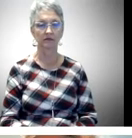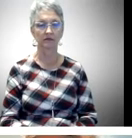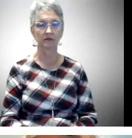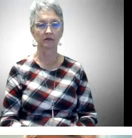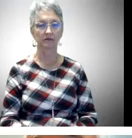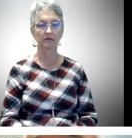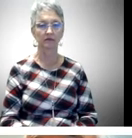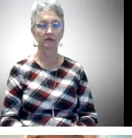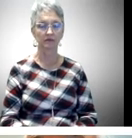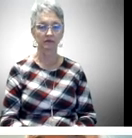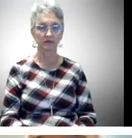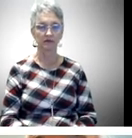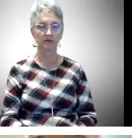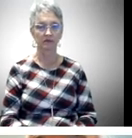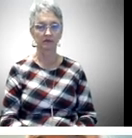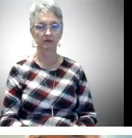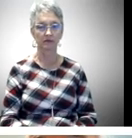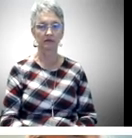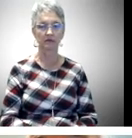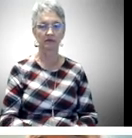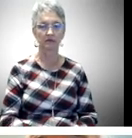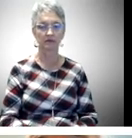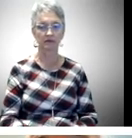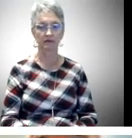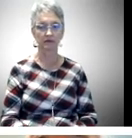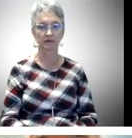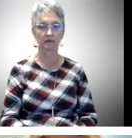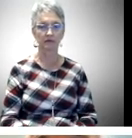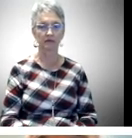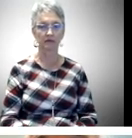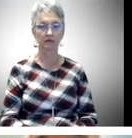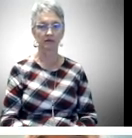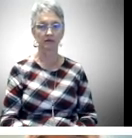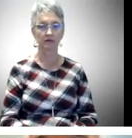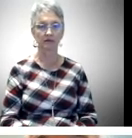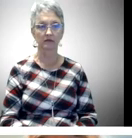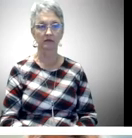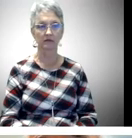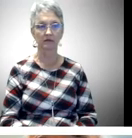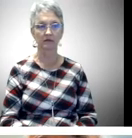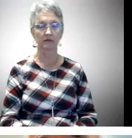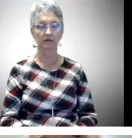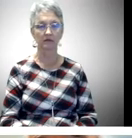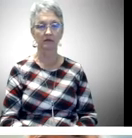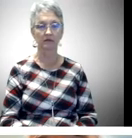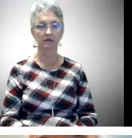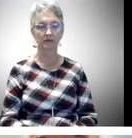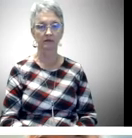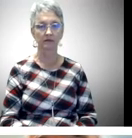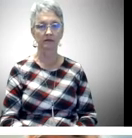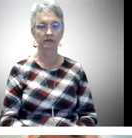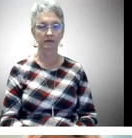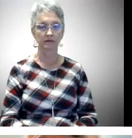is eloping or whatever, you need to try to address it, as opposed to going the route of